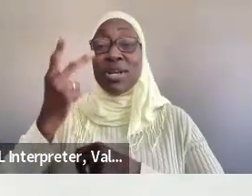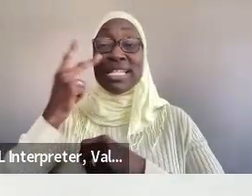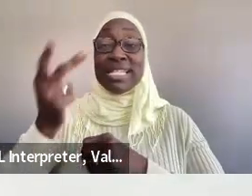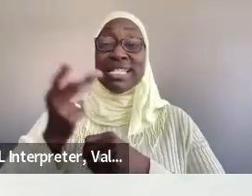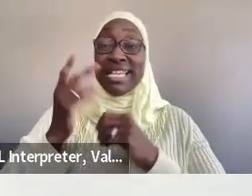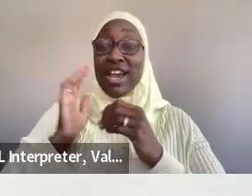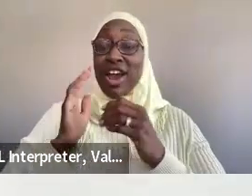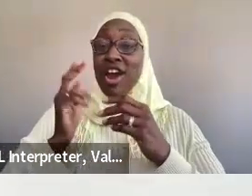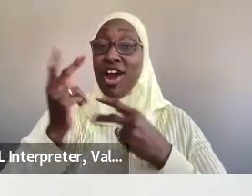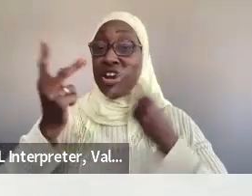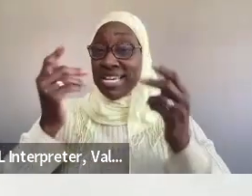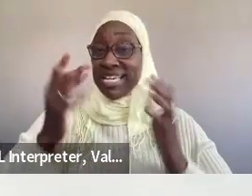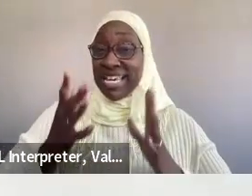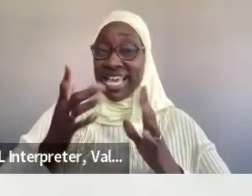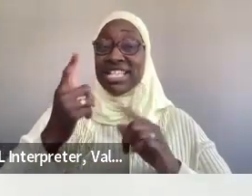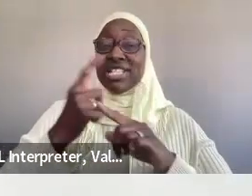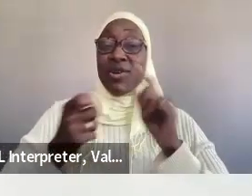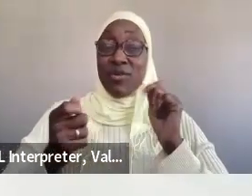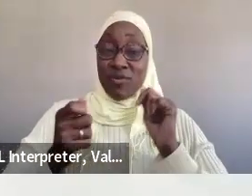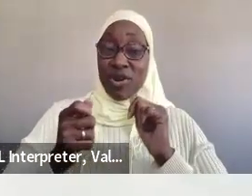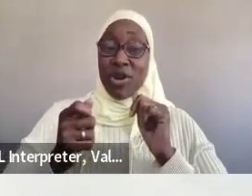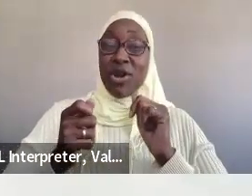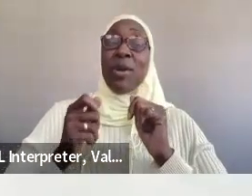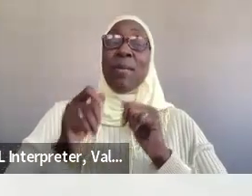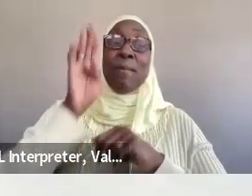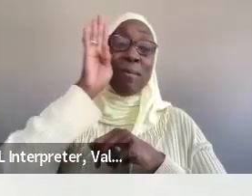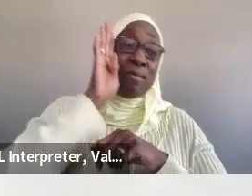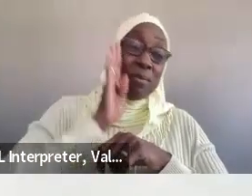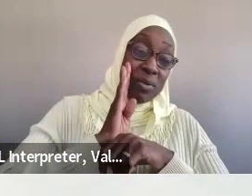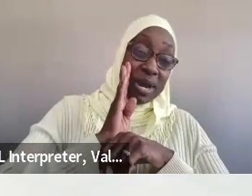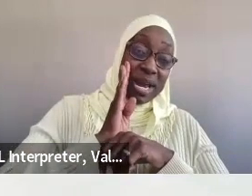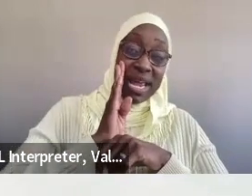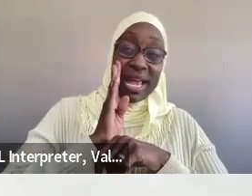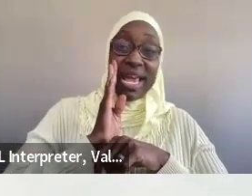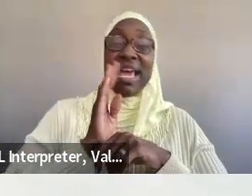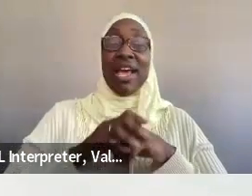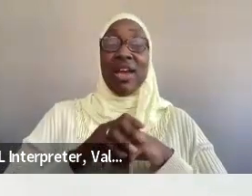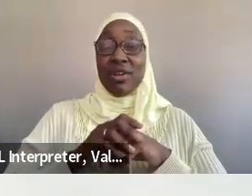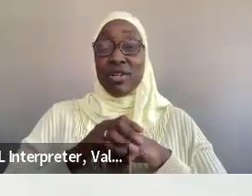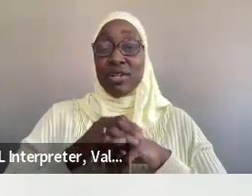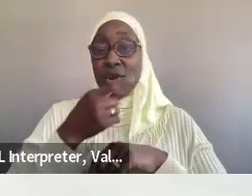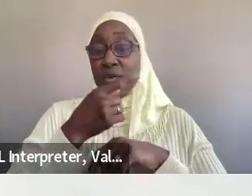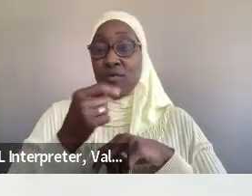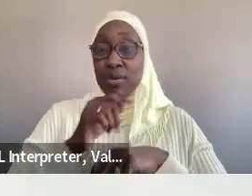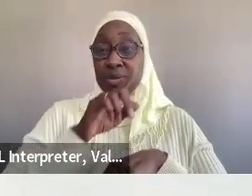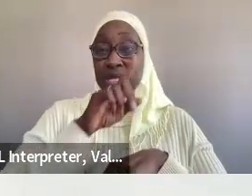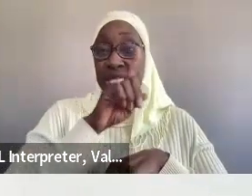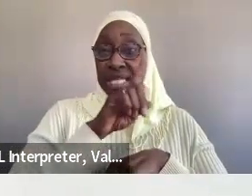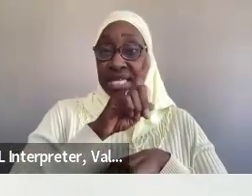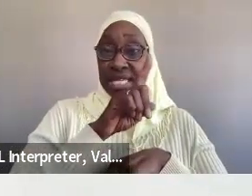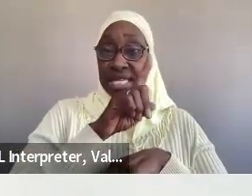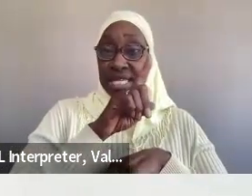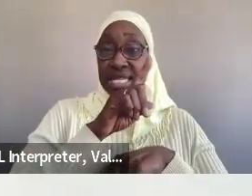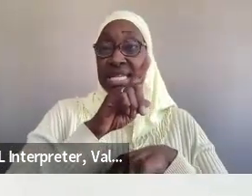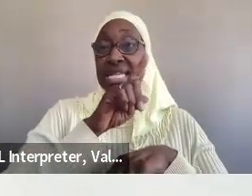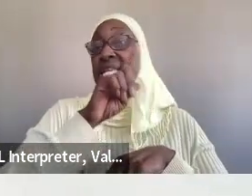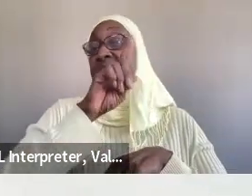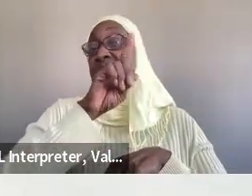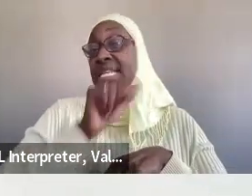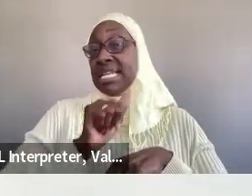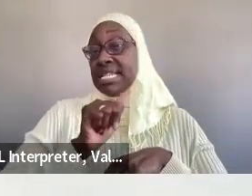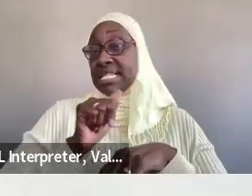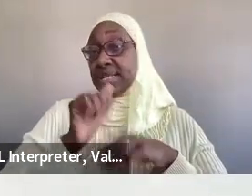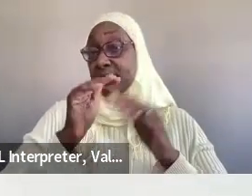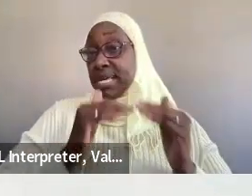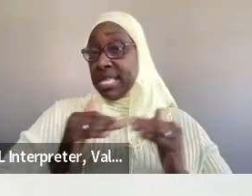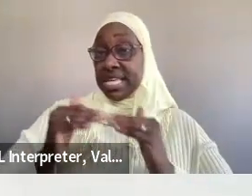justice organizations at Brown, from the DJAD and the DJAF, that is the Disability Justice at Brown and the Disability Justice as